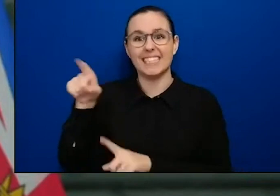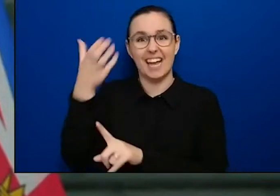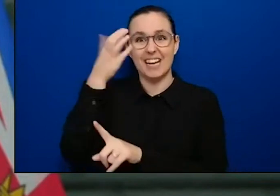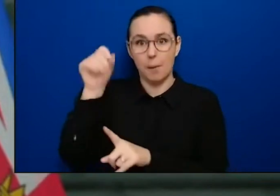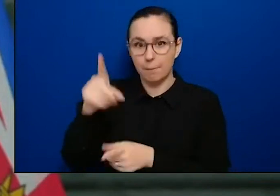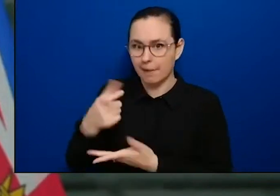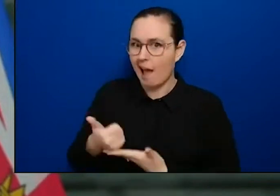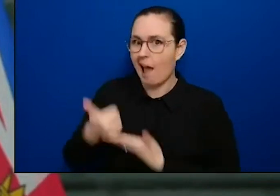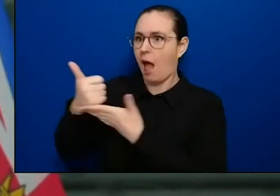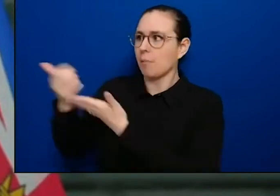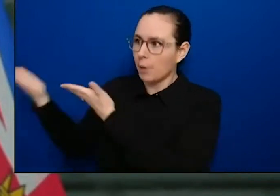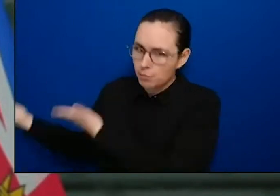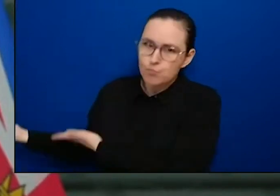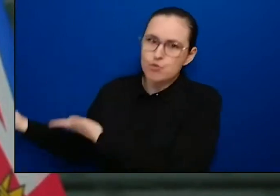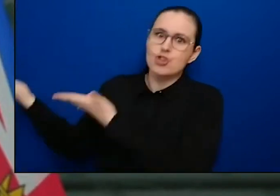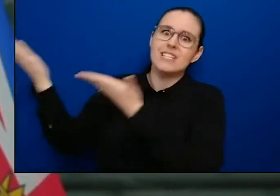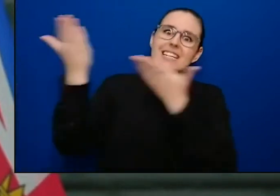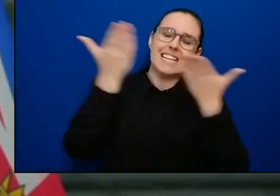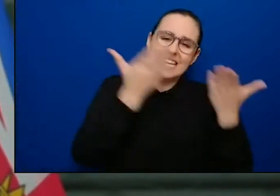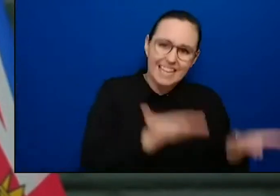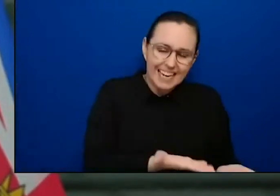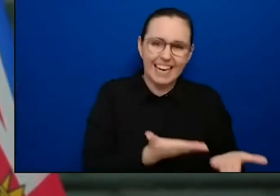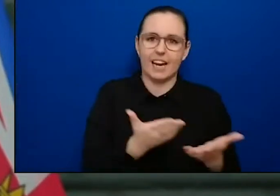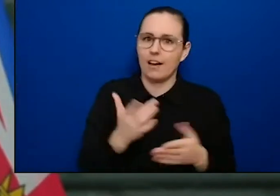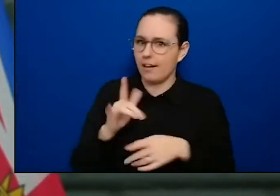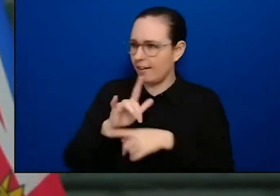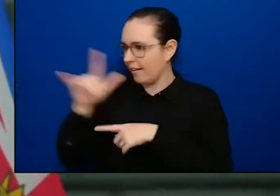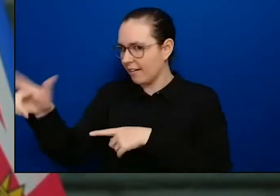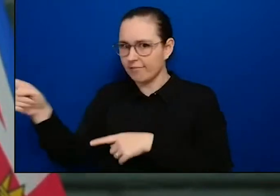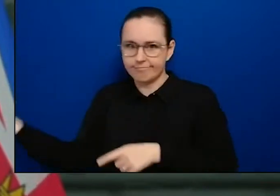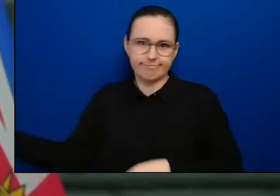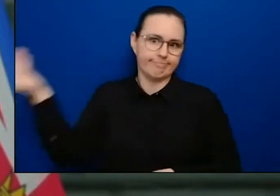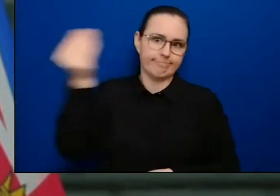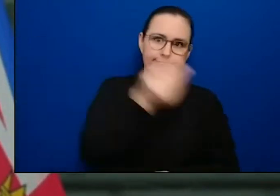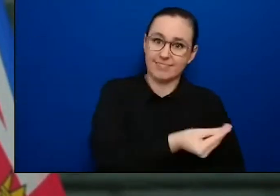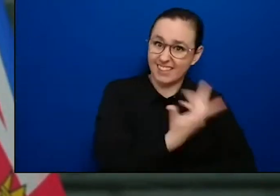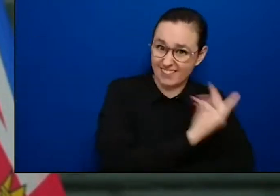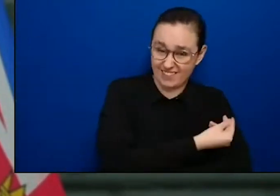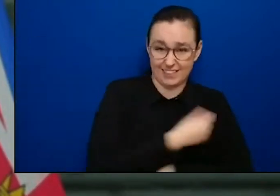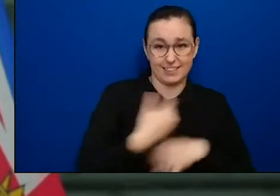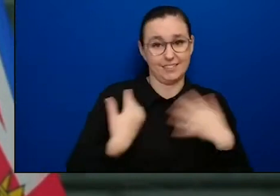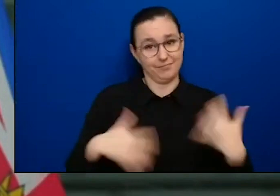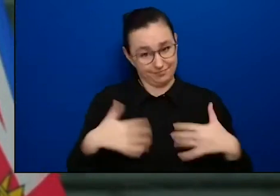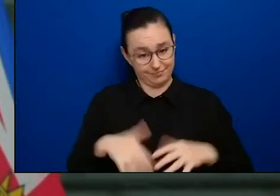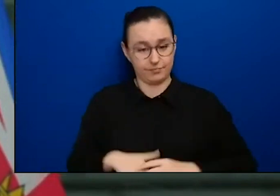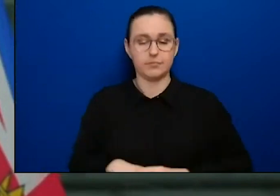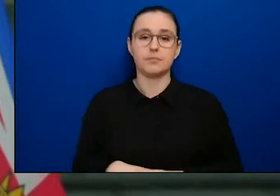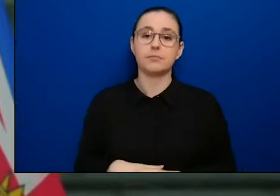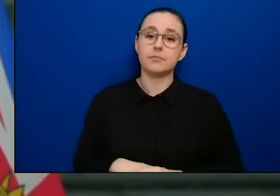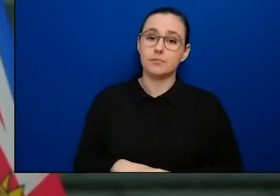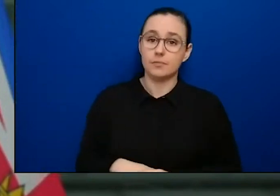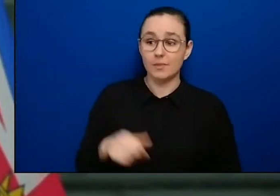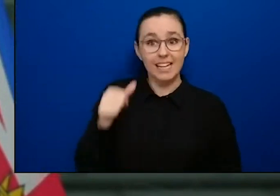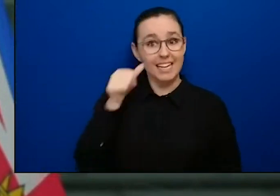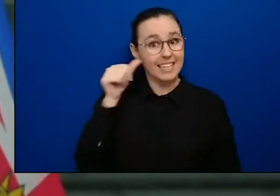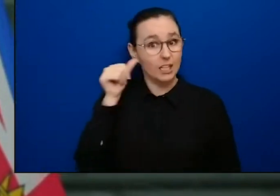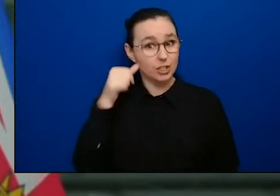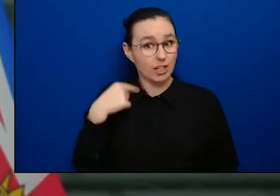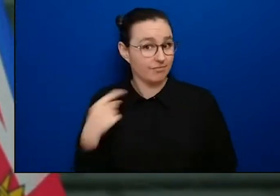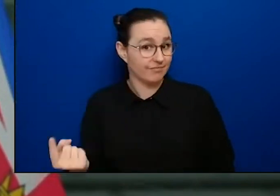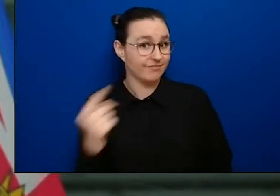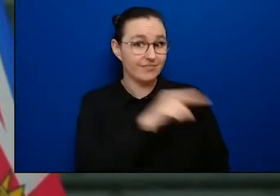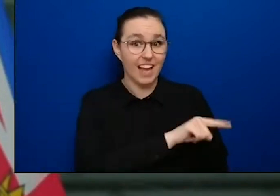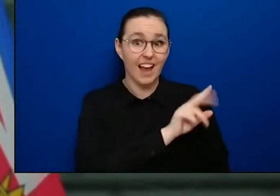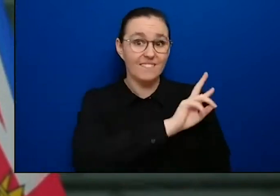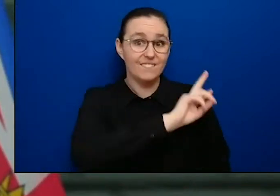I had the wonderful opportunity to be at an immunization clinic yesterday in Victoria, and there was excitement in the room